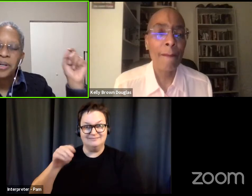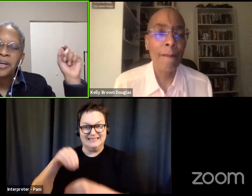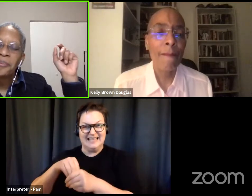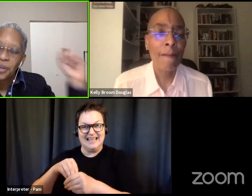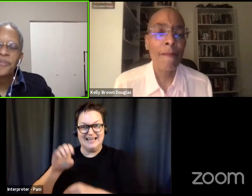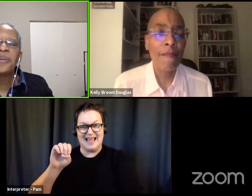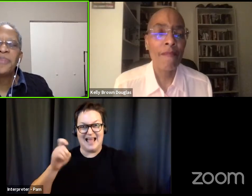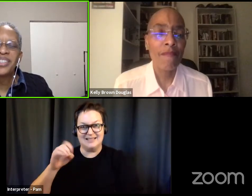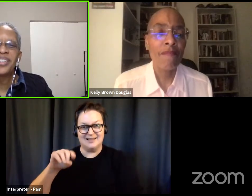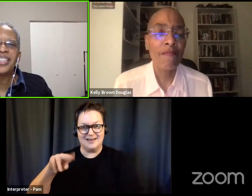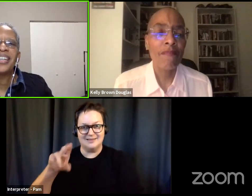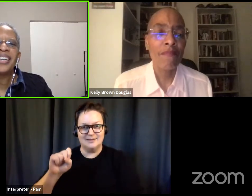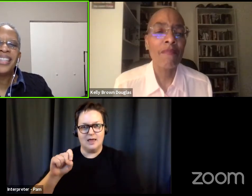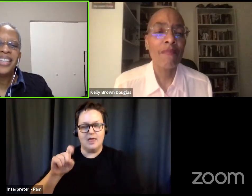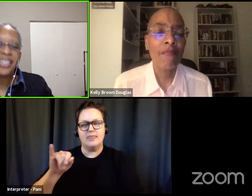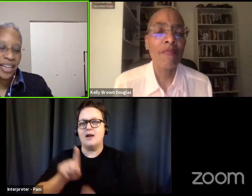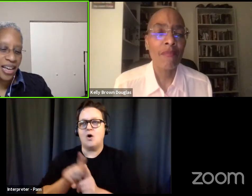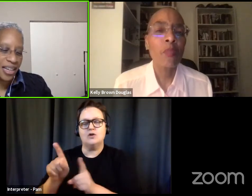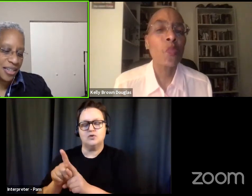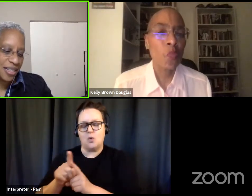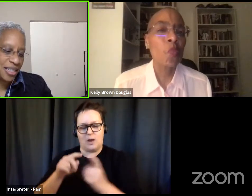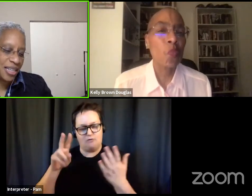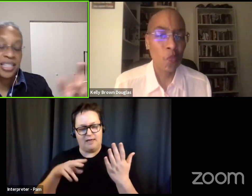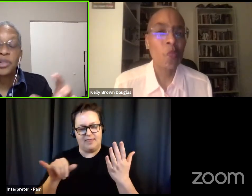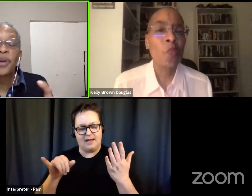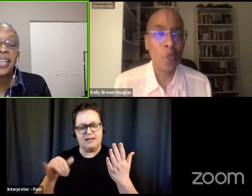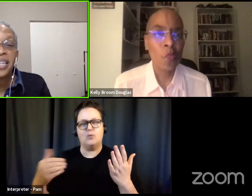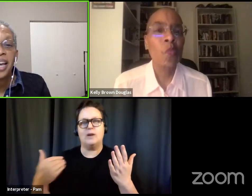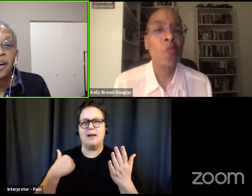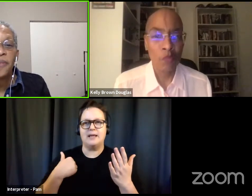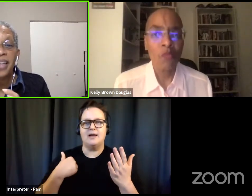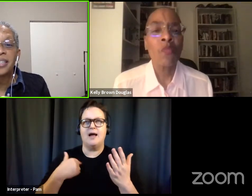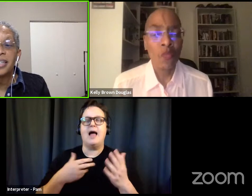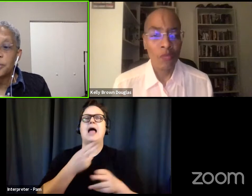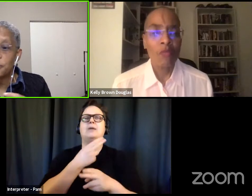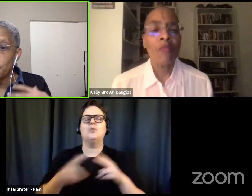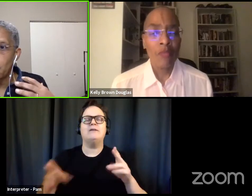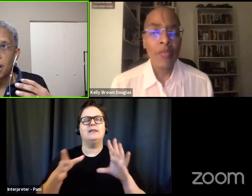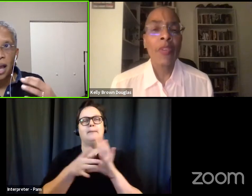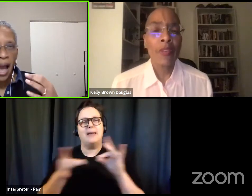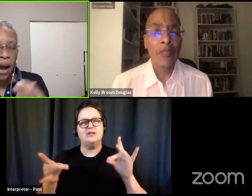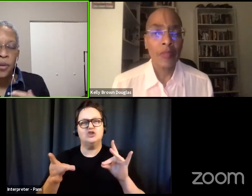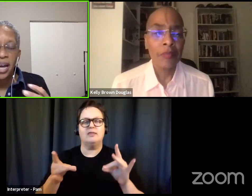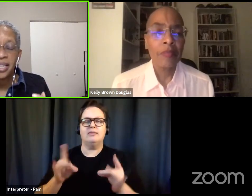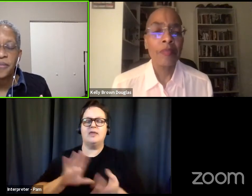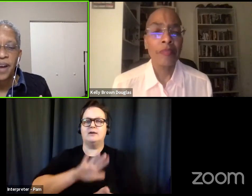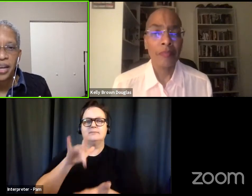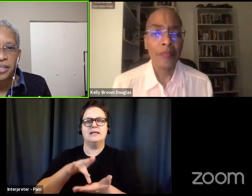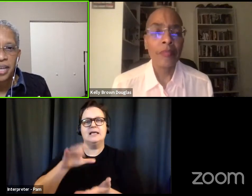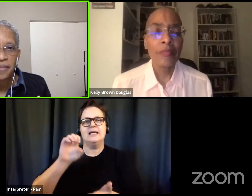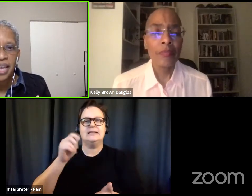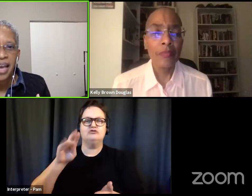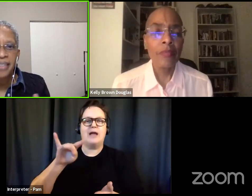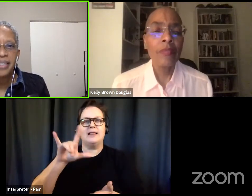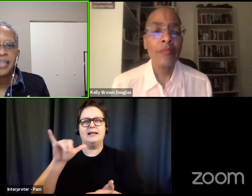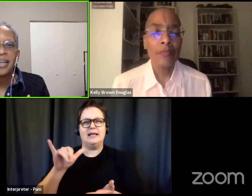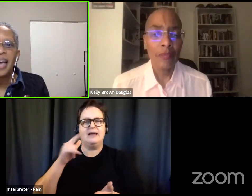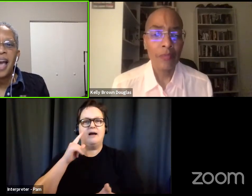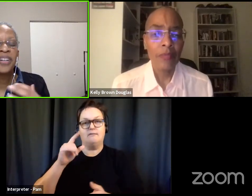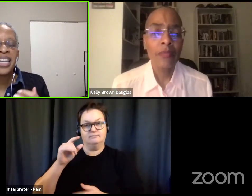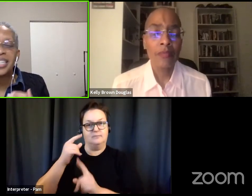also briefly mentioned this, the centrality of Exodus for how we identify ourselves